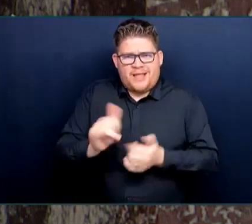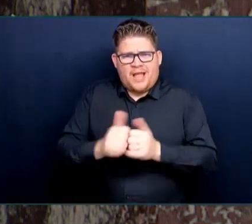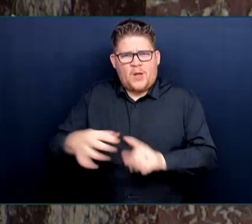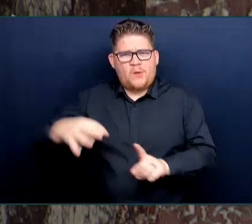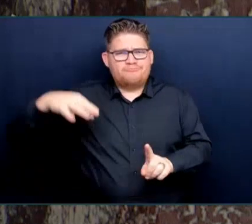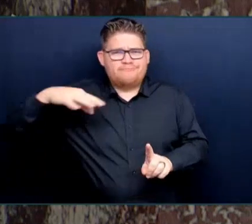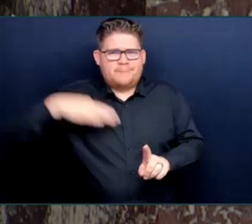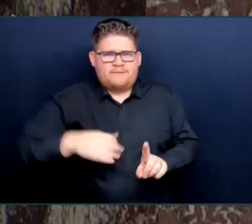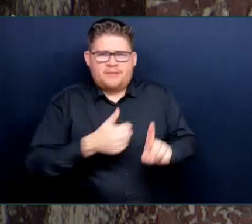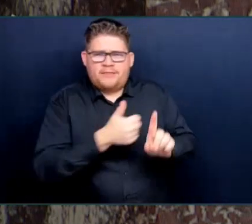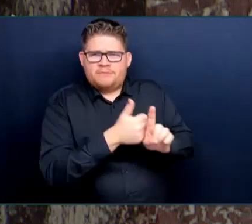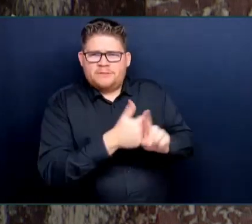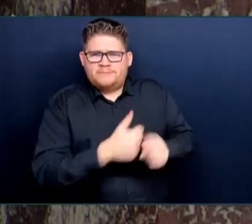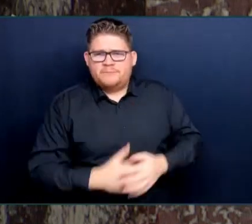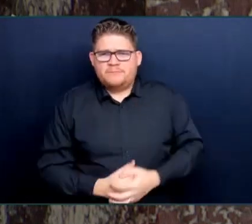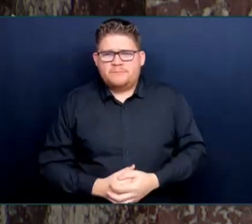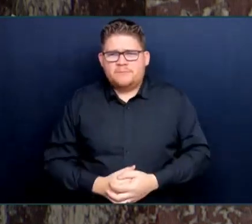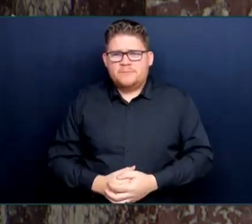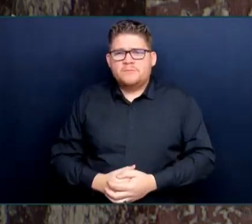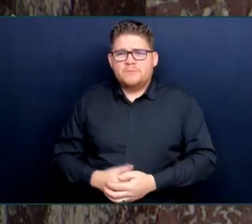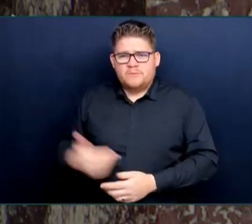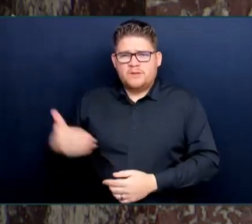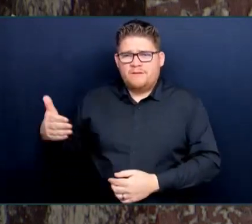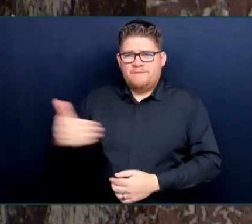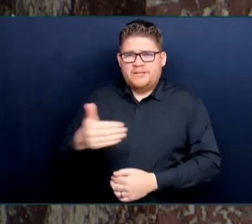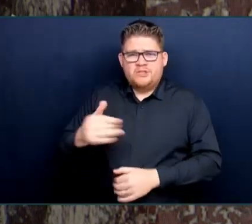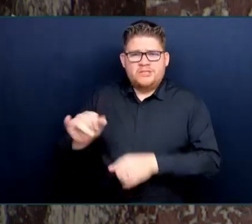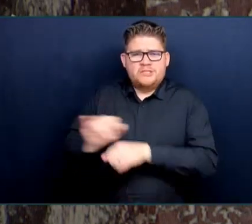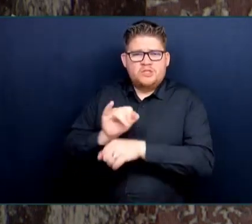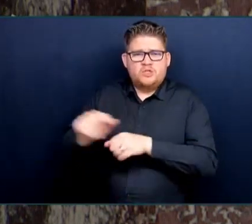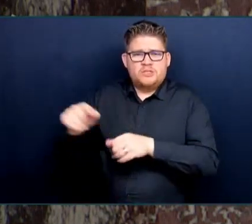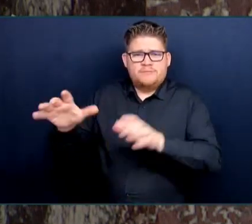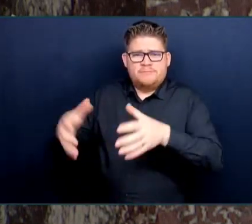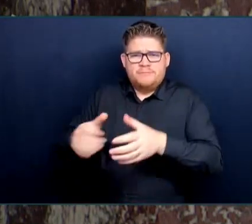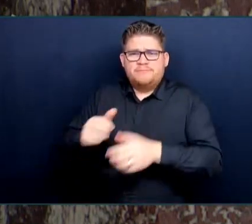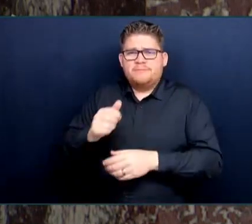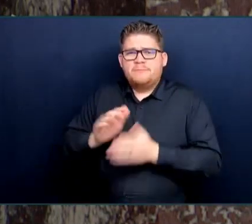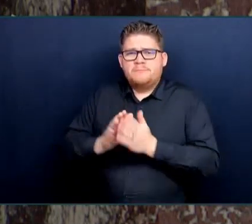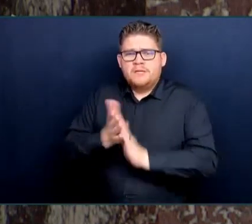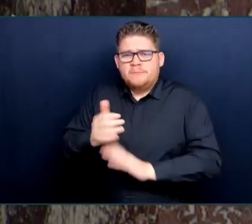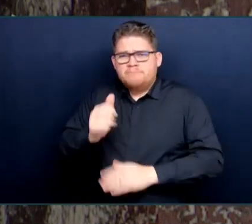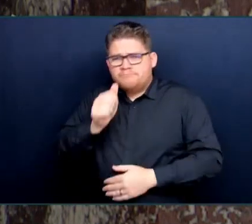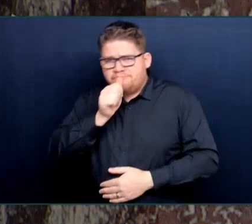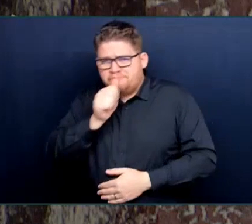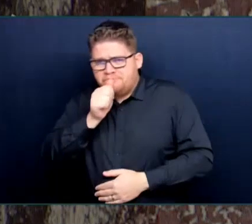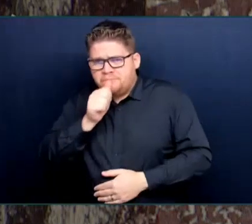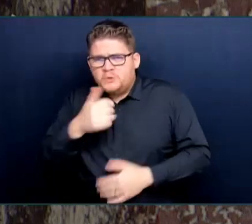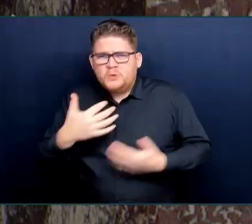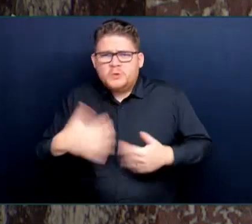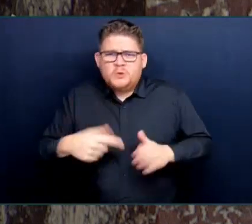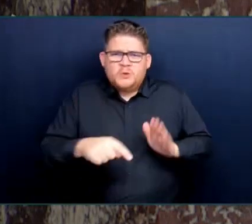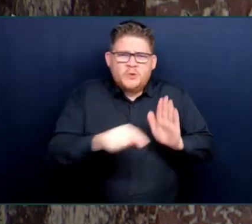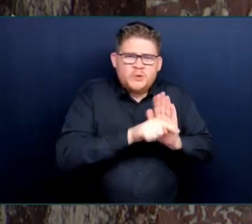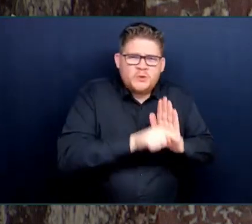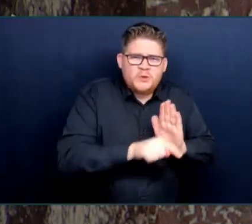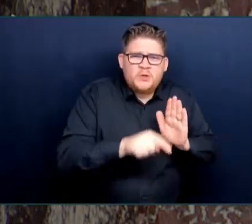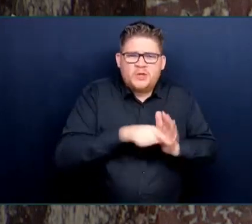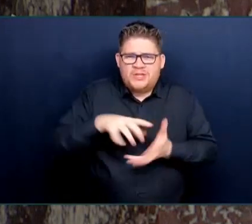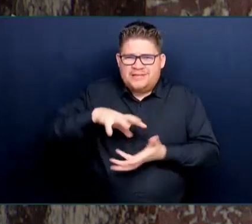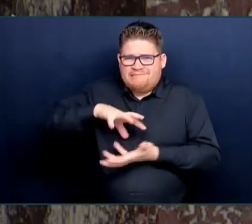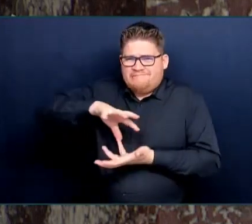devastating consequences. Decisions made in foreign boardrooms and decisions made in boardrooms here in